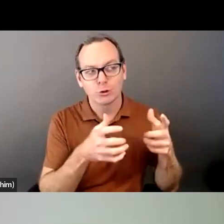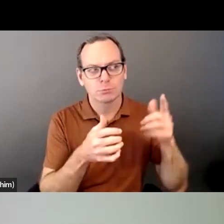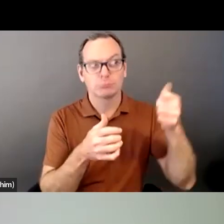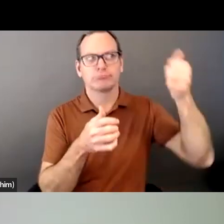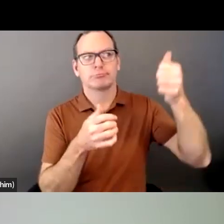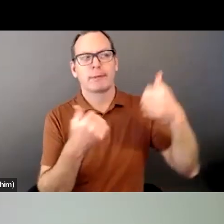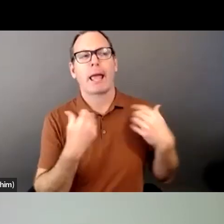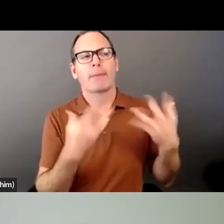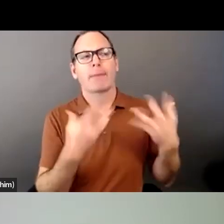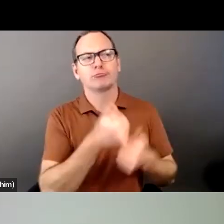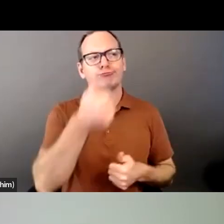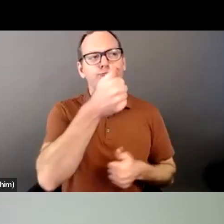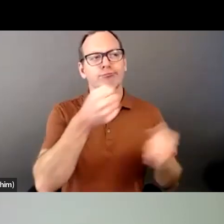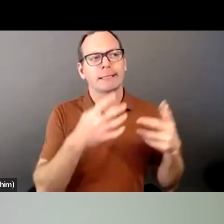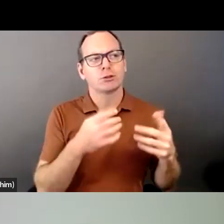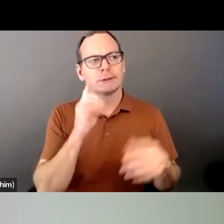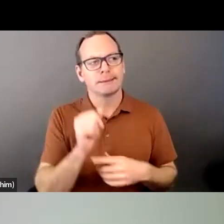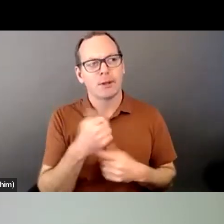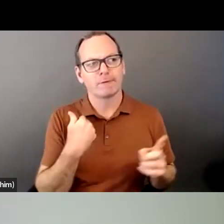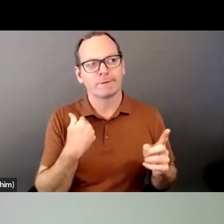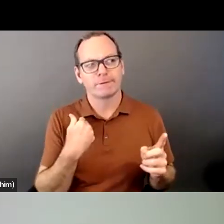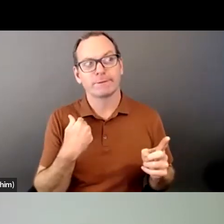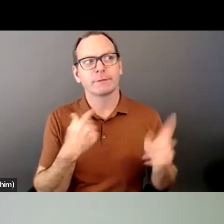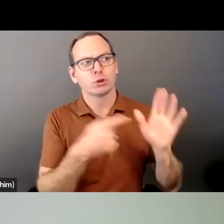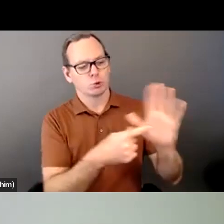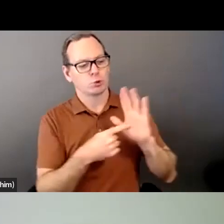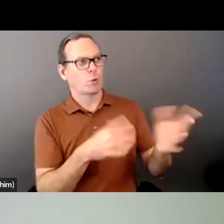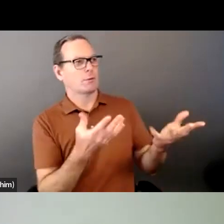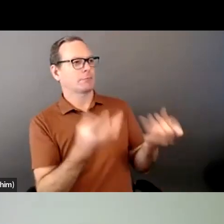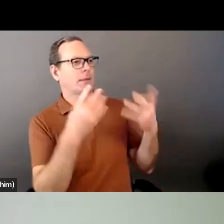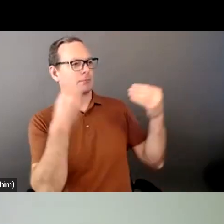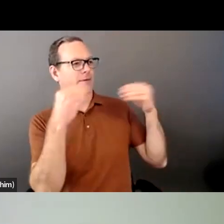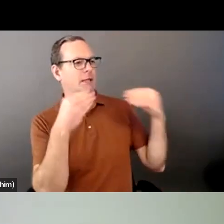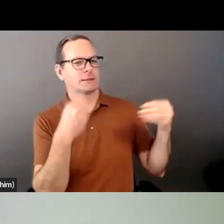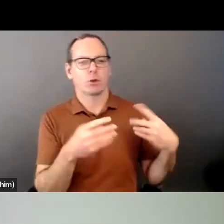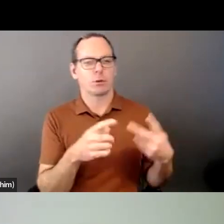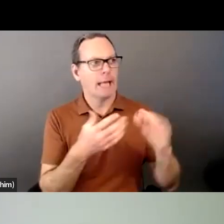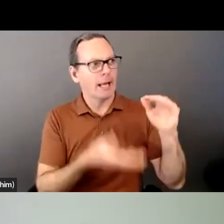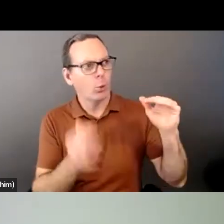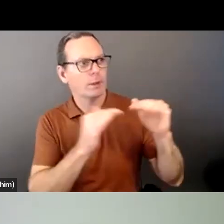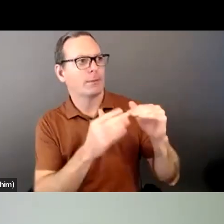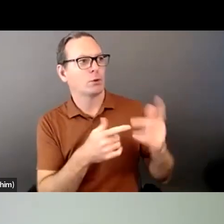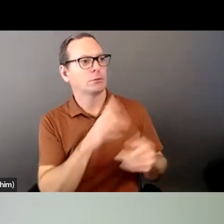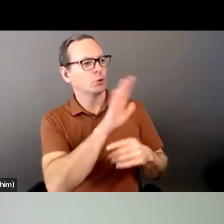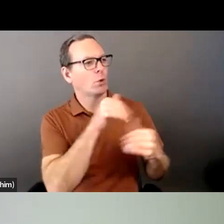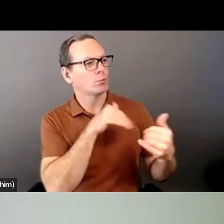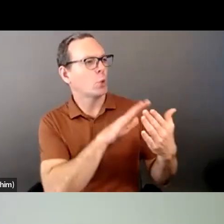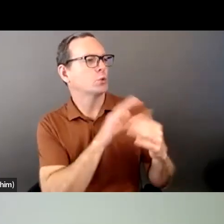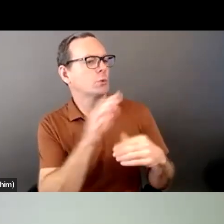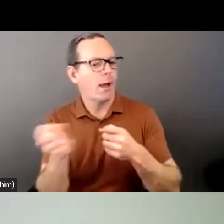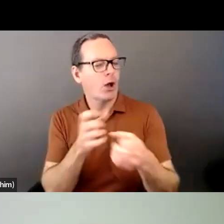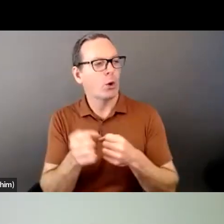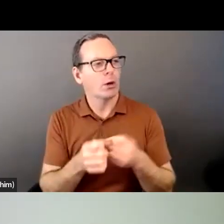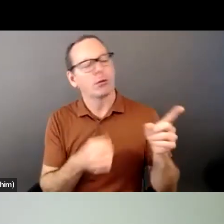of how close you're coming in, how open you are, and how flexible you are, and how equitable you are when it comes to your hiring. So are there